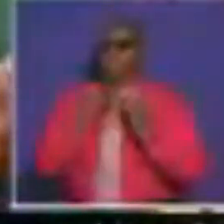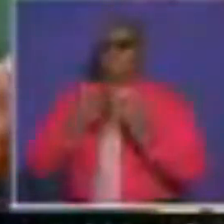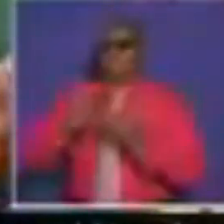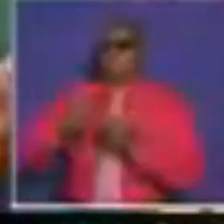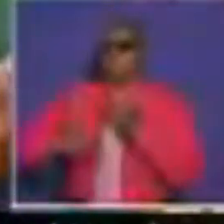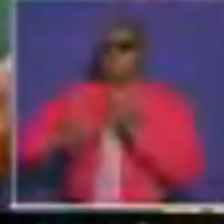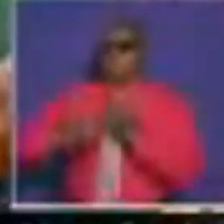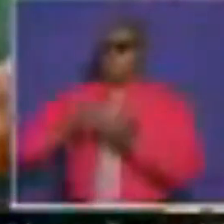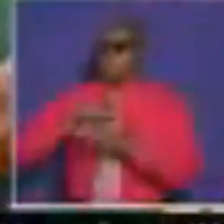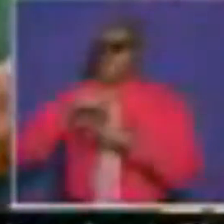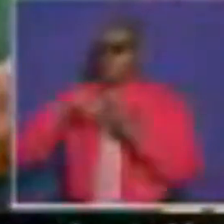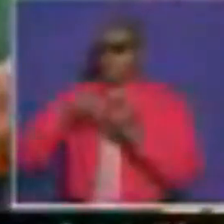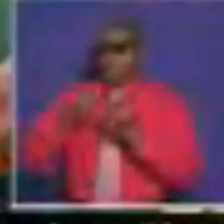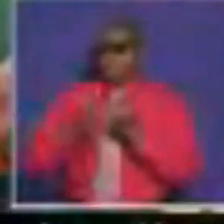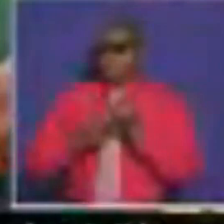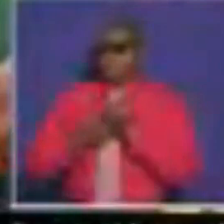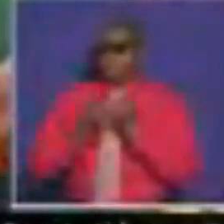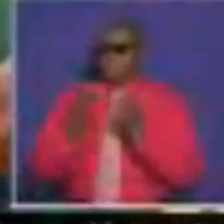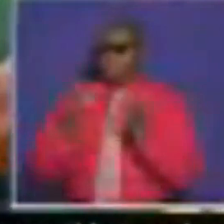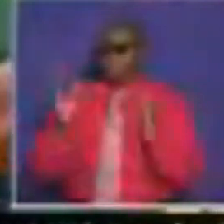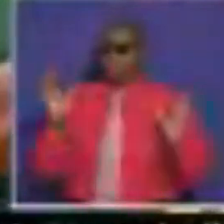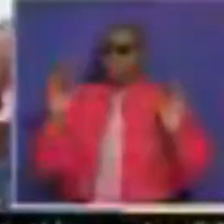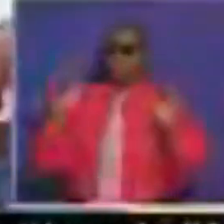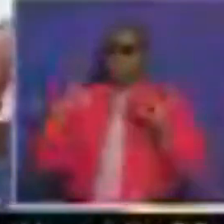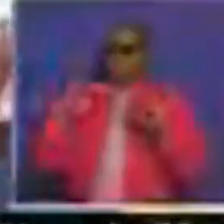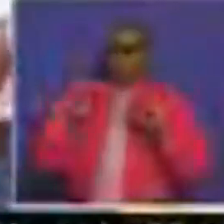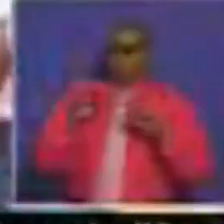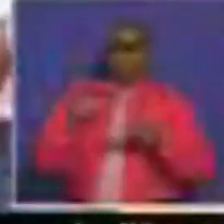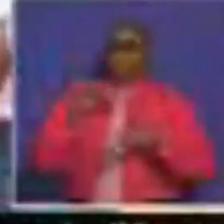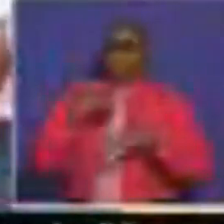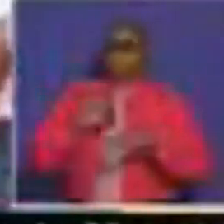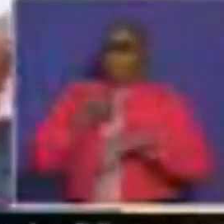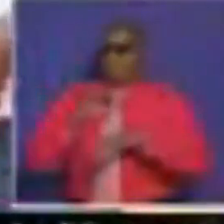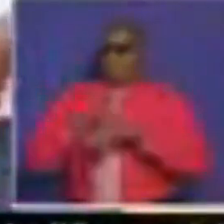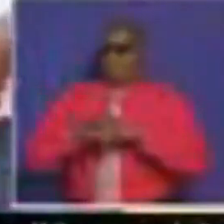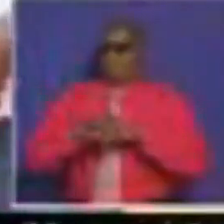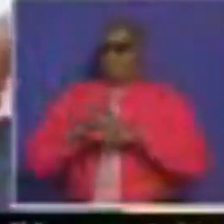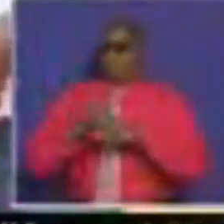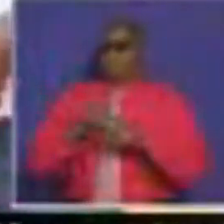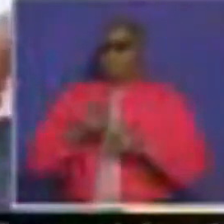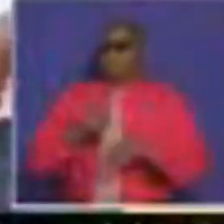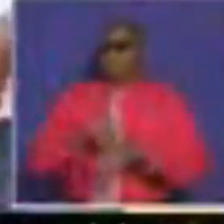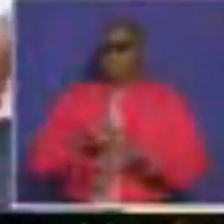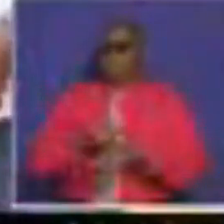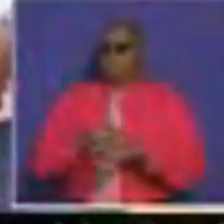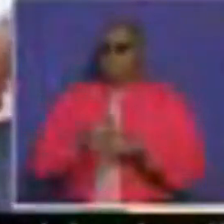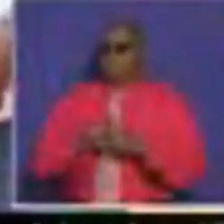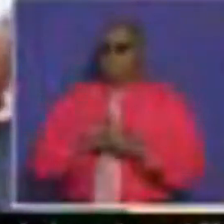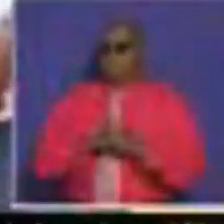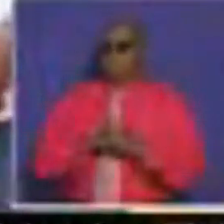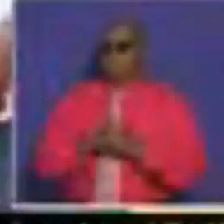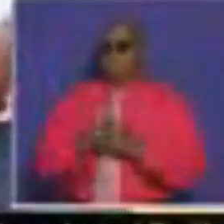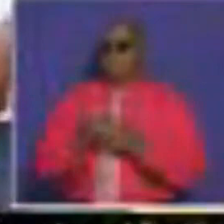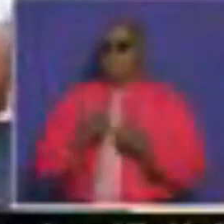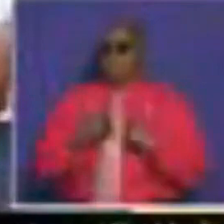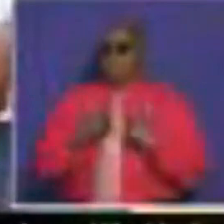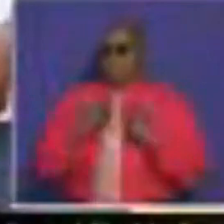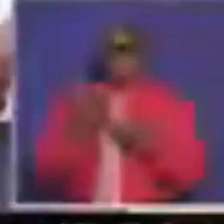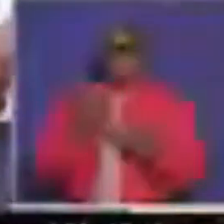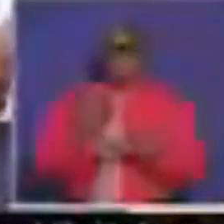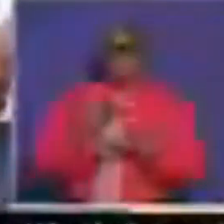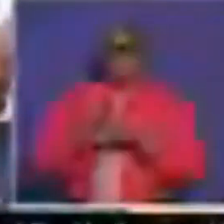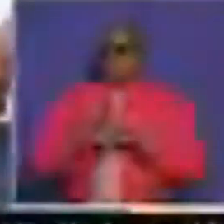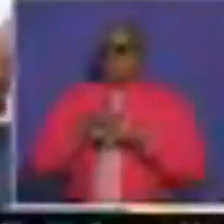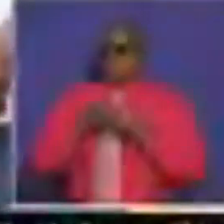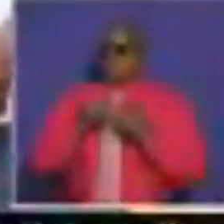rugby fanatics to come forth and have a good time. We have the best teams taking part this time round, considering